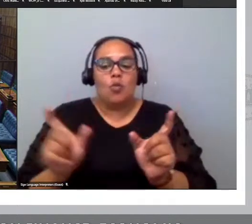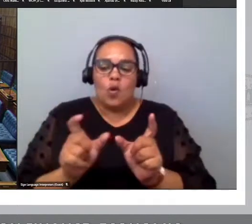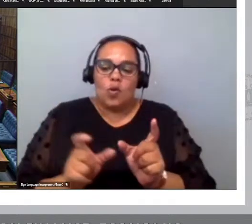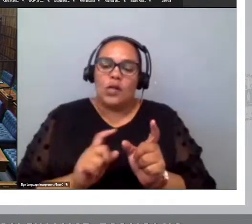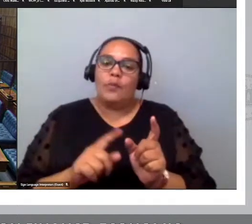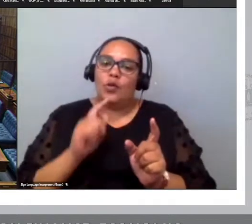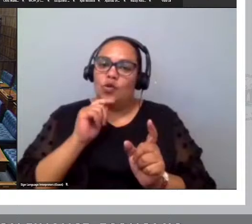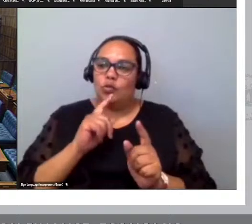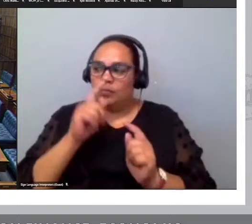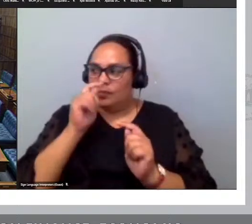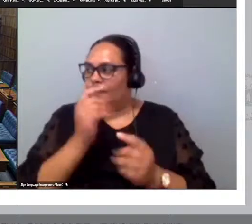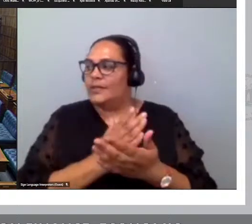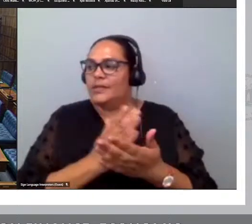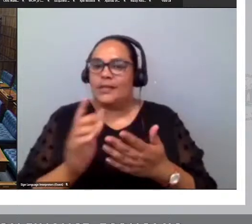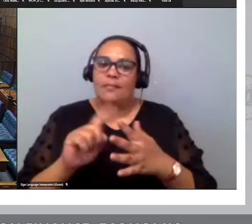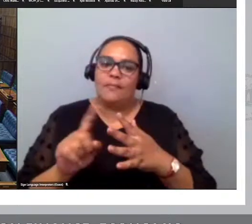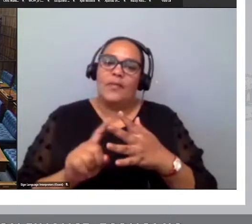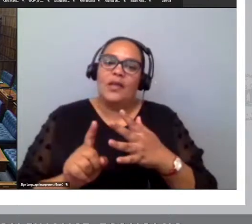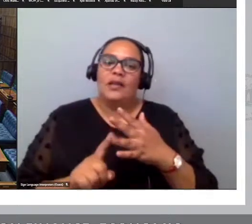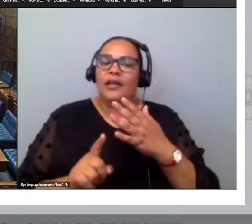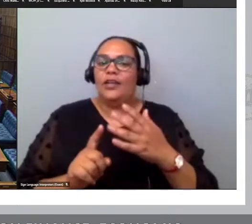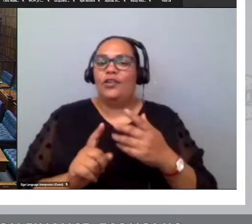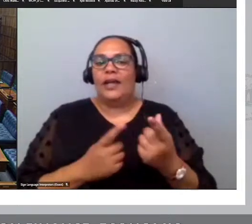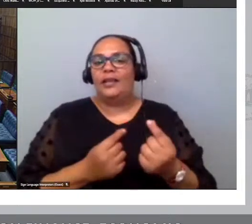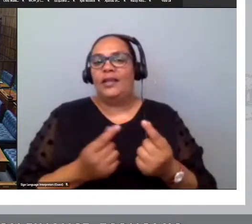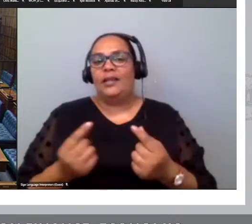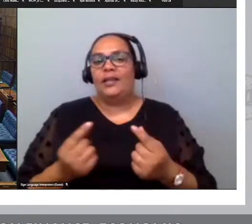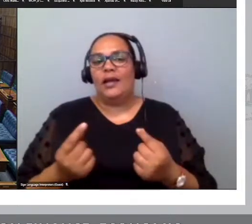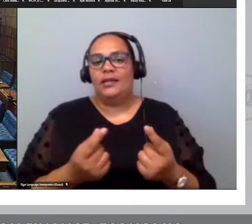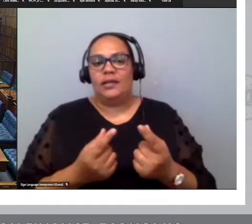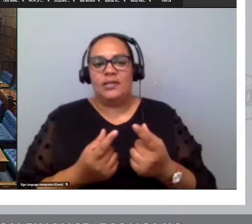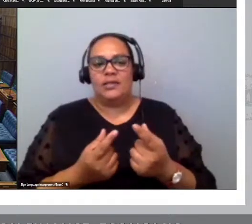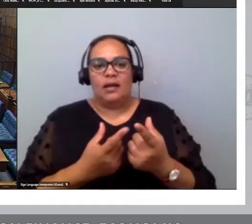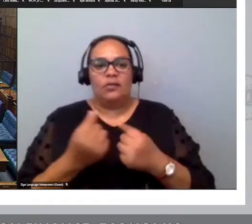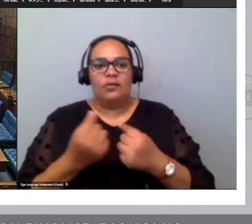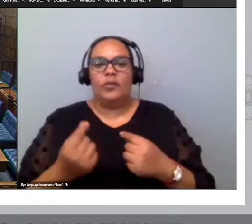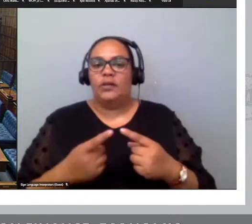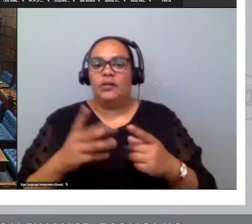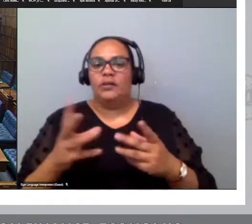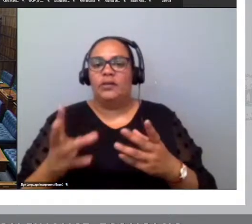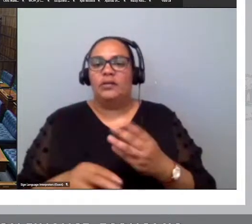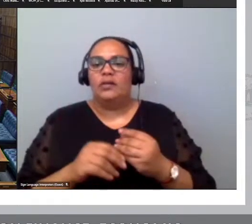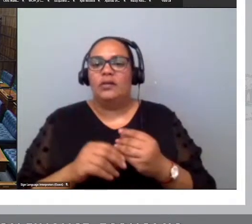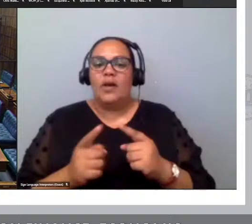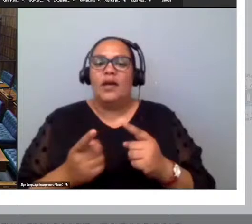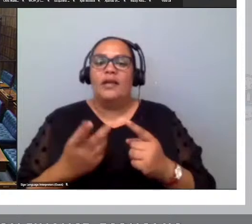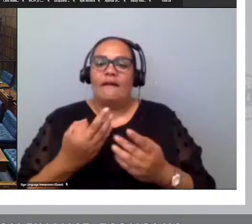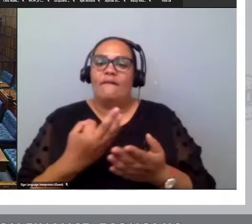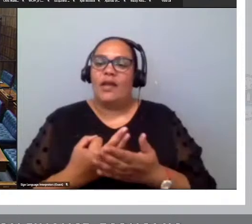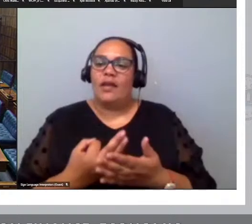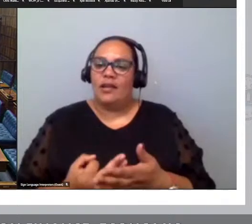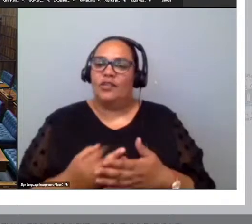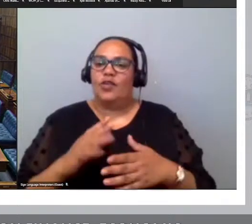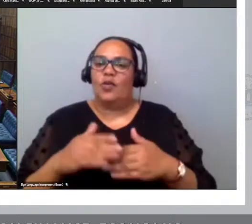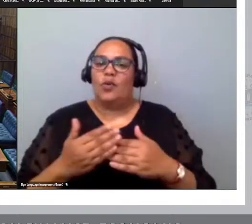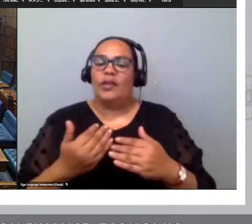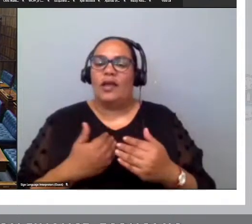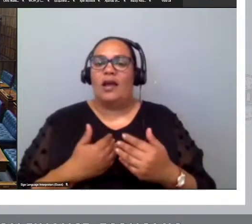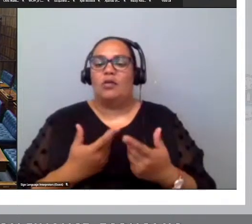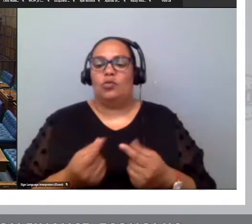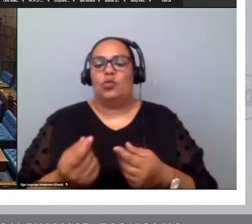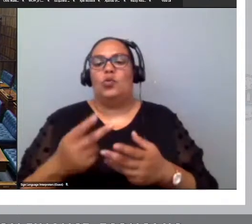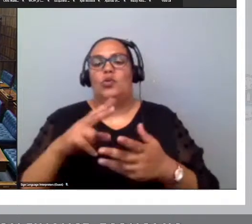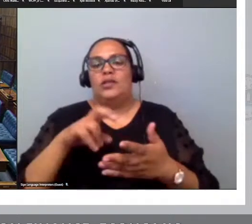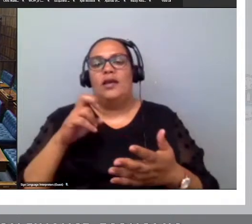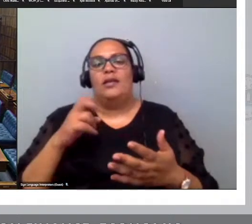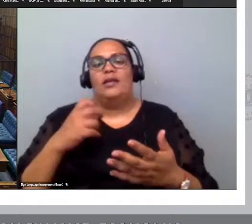recognizing certain um elements that we can take on board and we are factoring that with our benchmarking study is